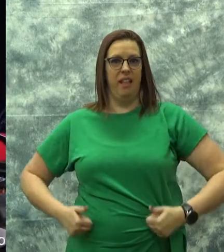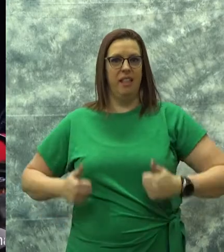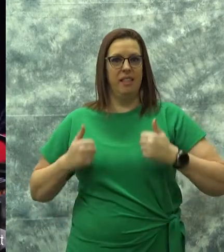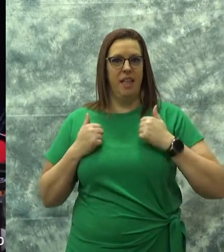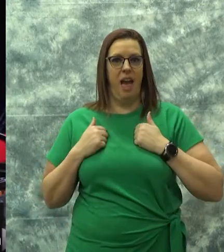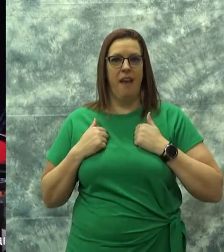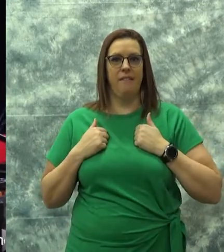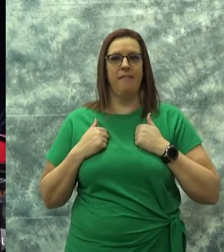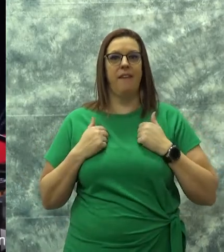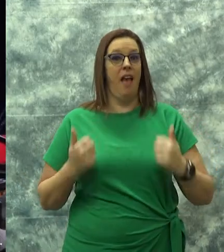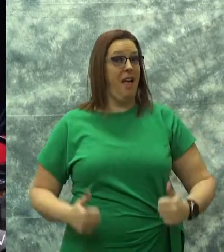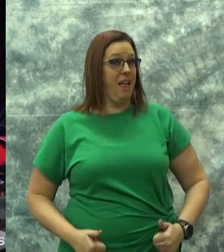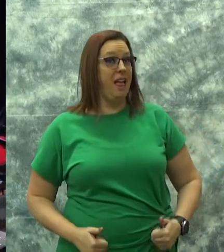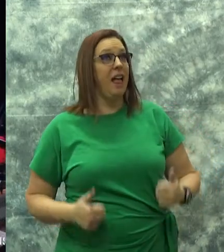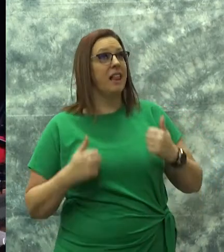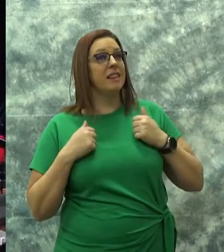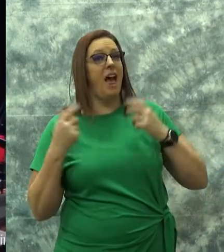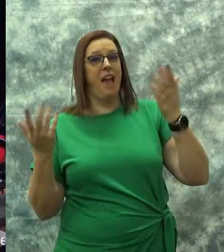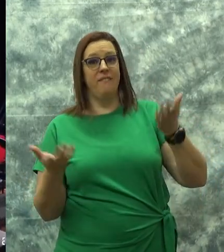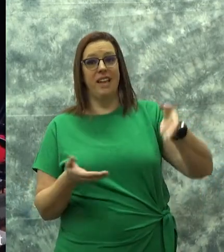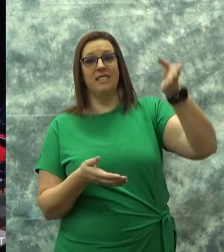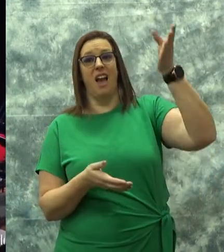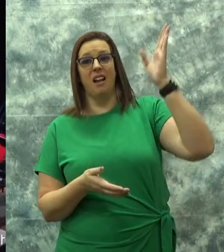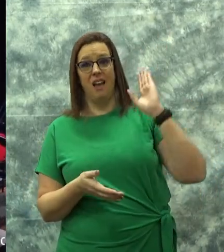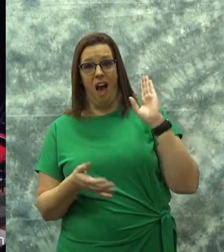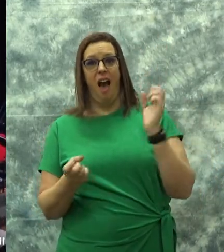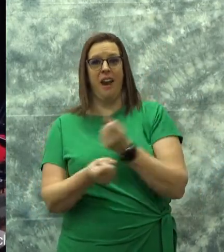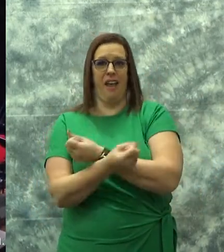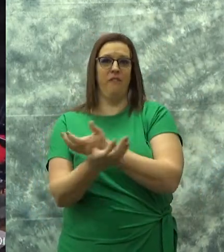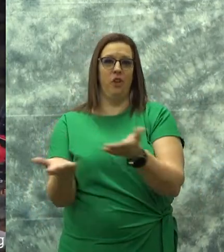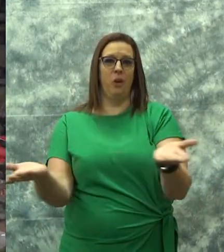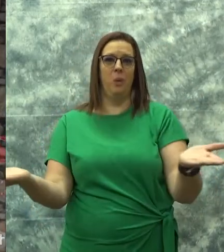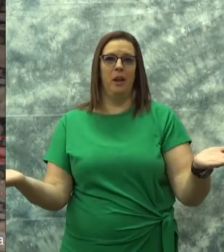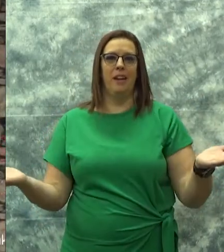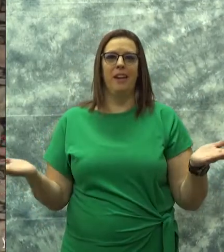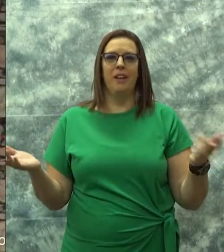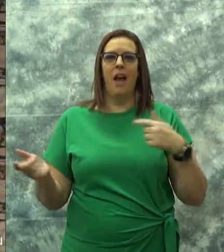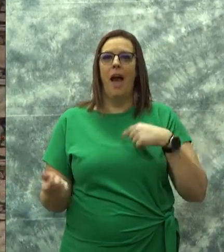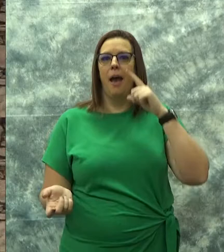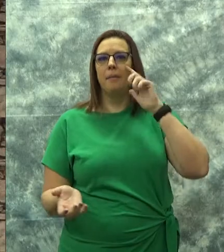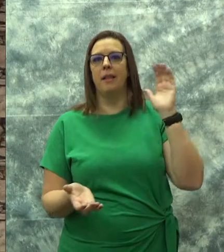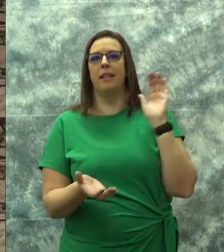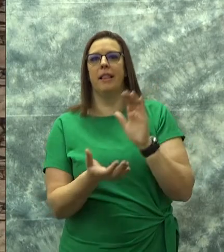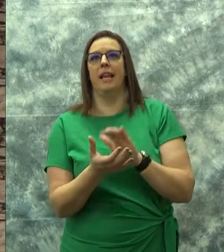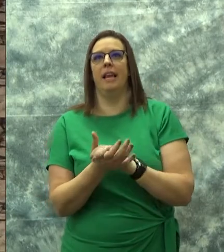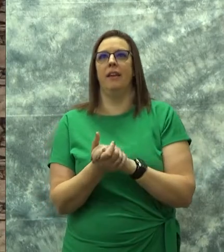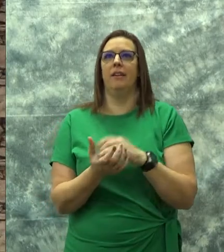of life. The life of all is God in every way.